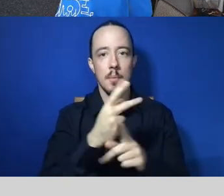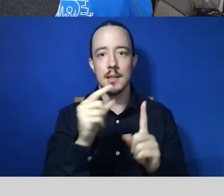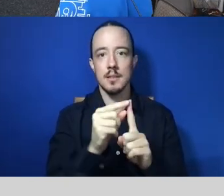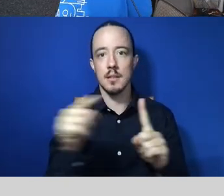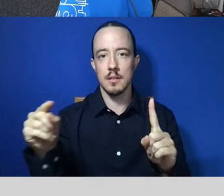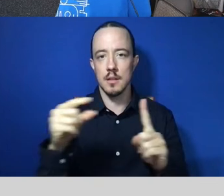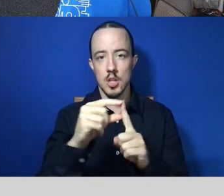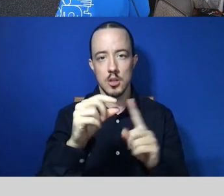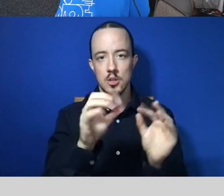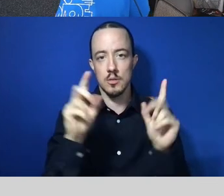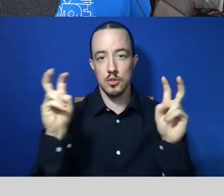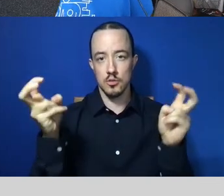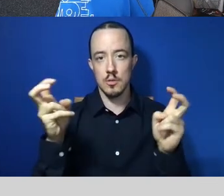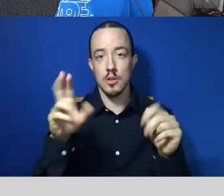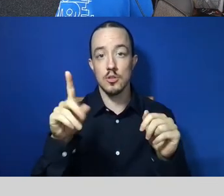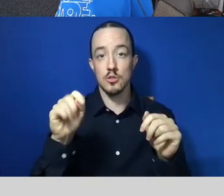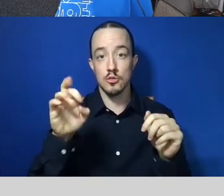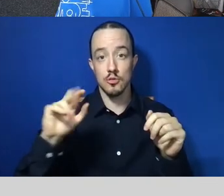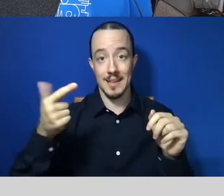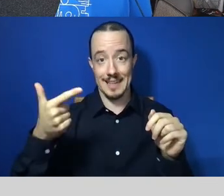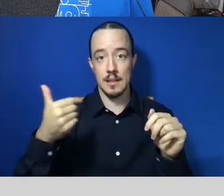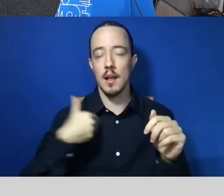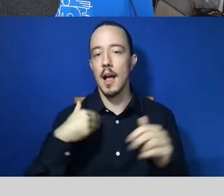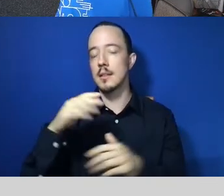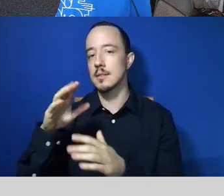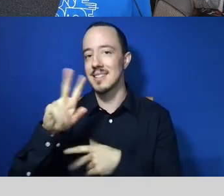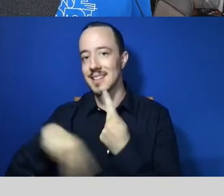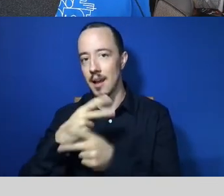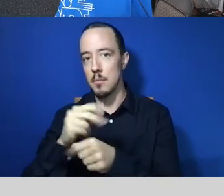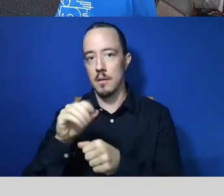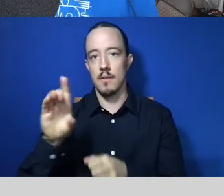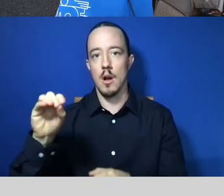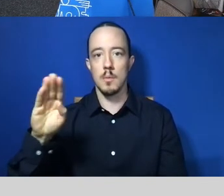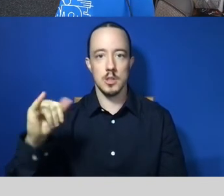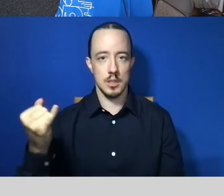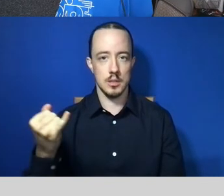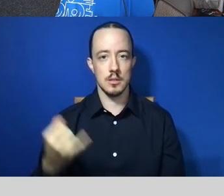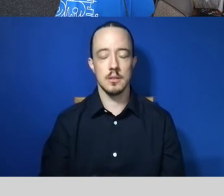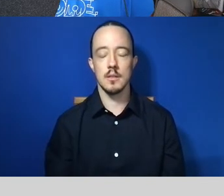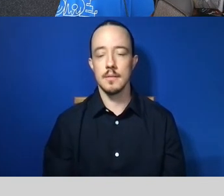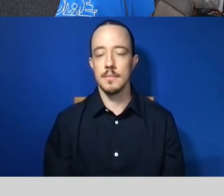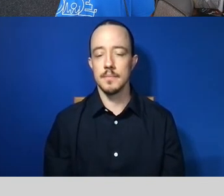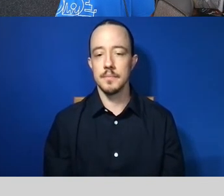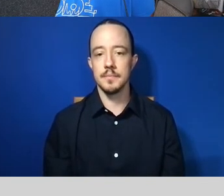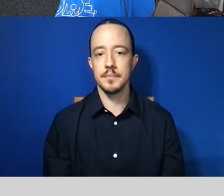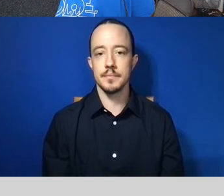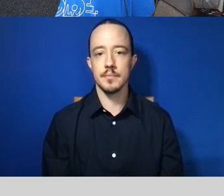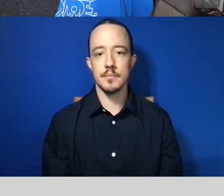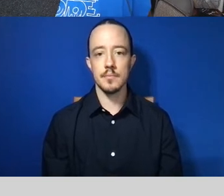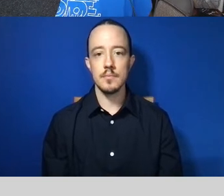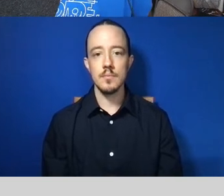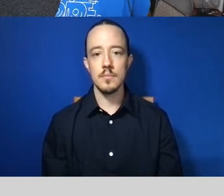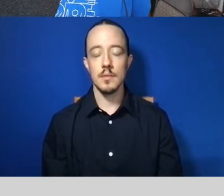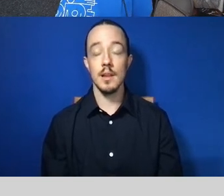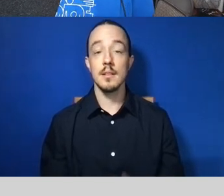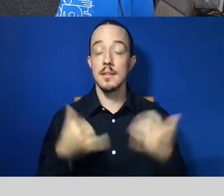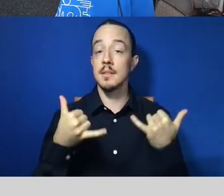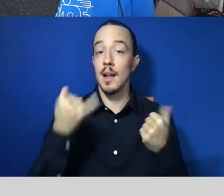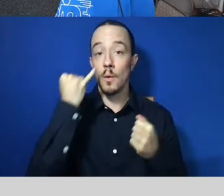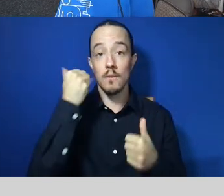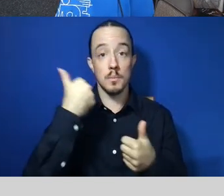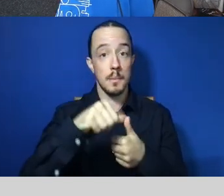it's a string-like object, it has the data type of object. So we can see something very similar